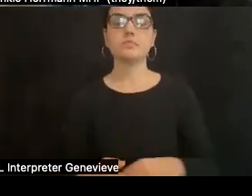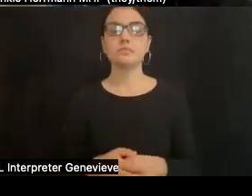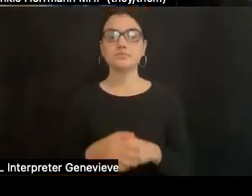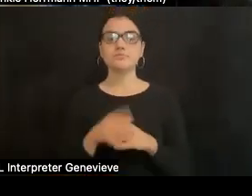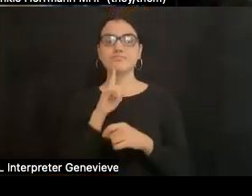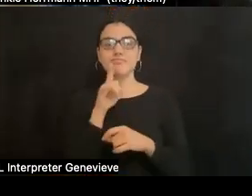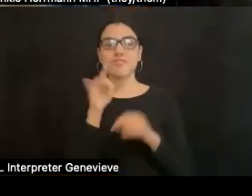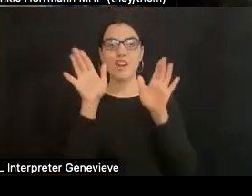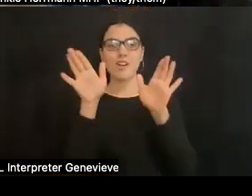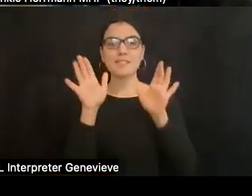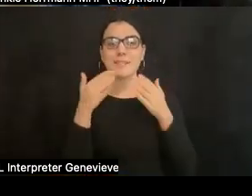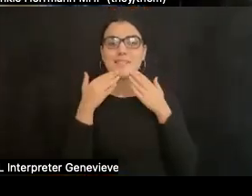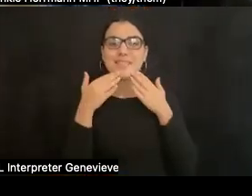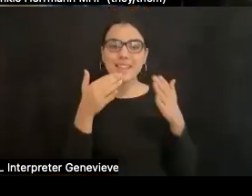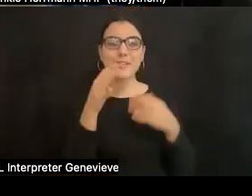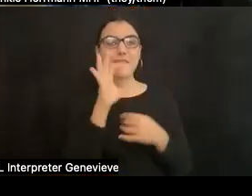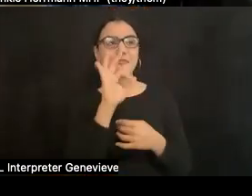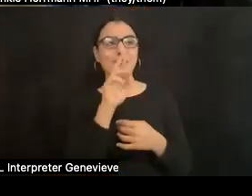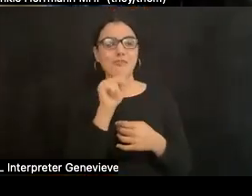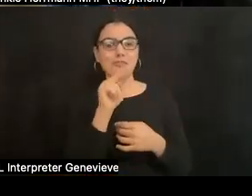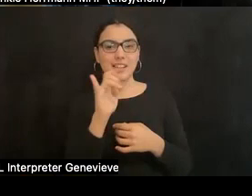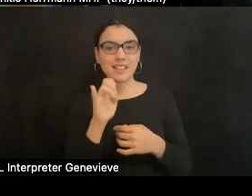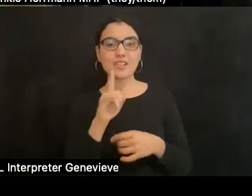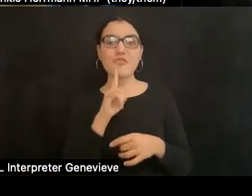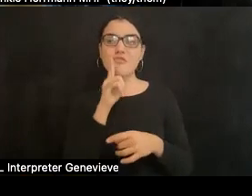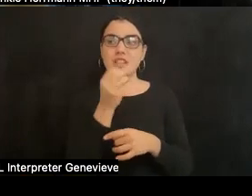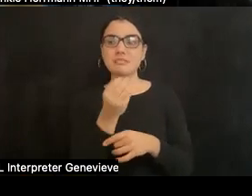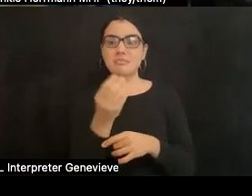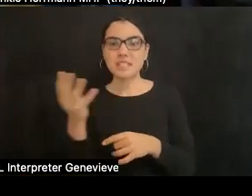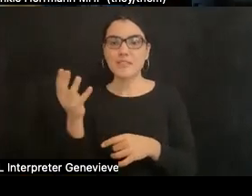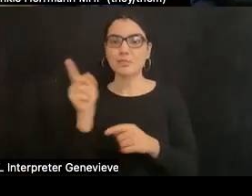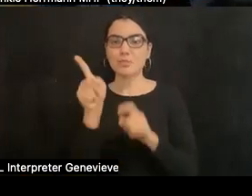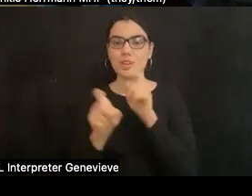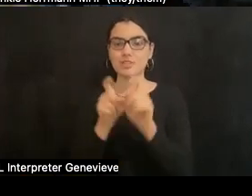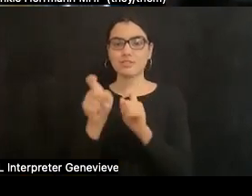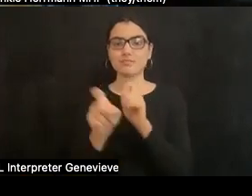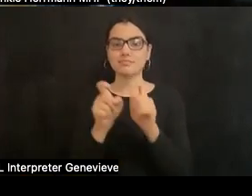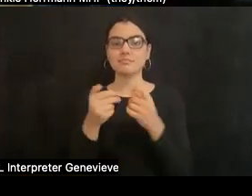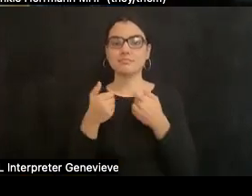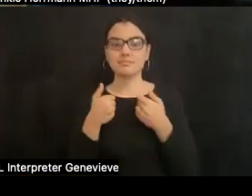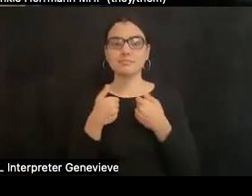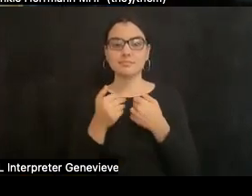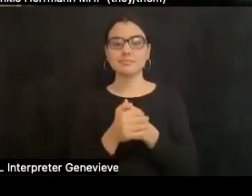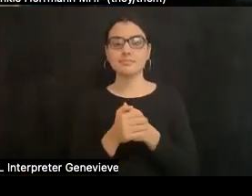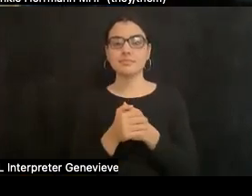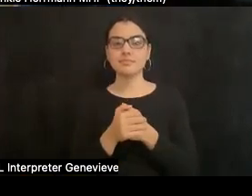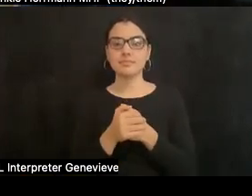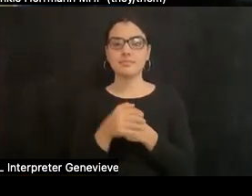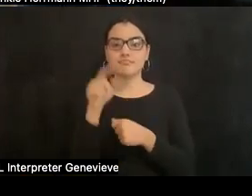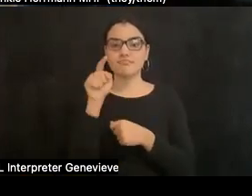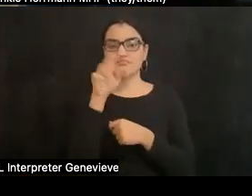Awesome. Thank you, Frankie. So there are a couple of questions that were in the